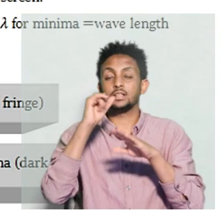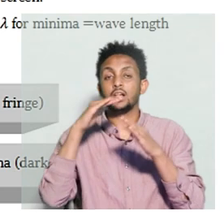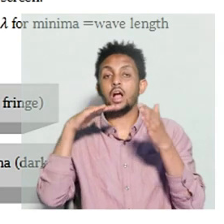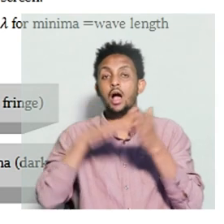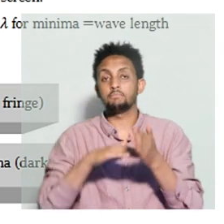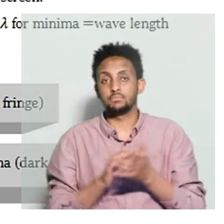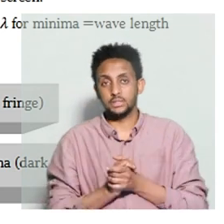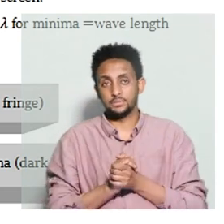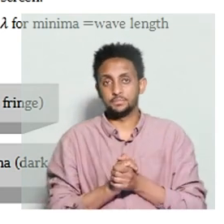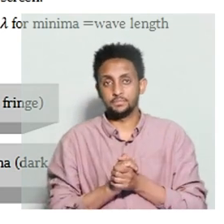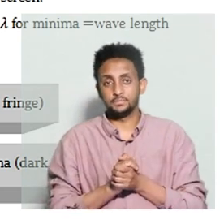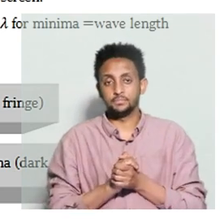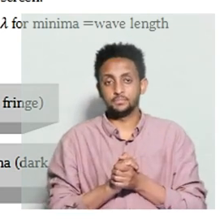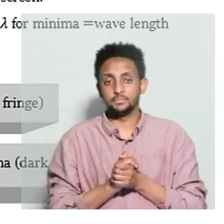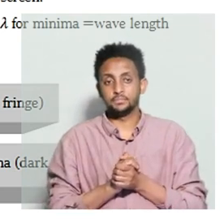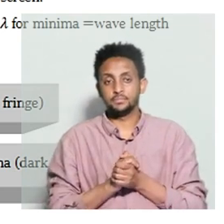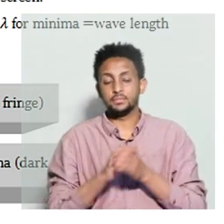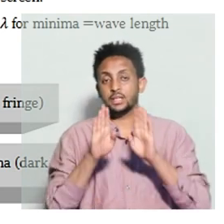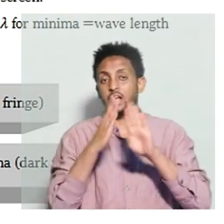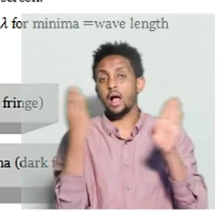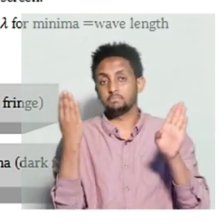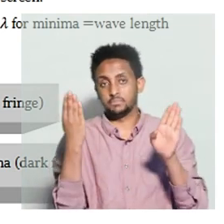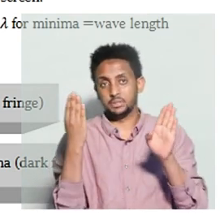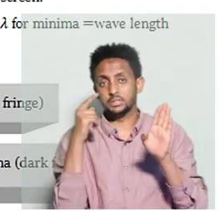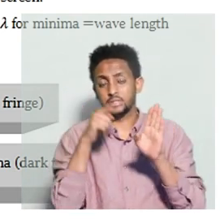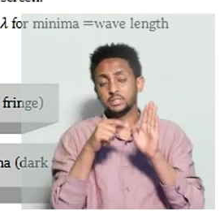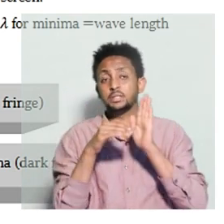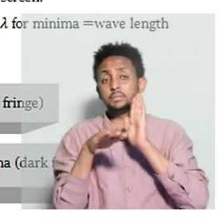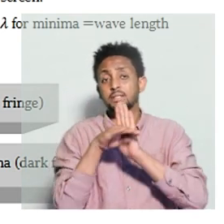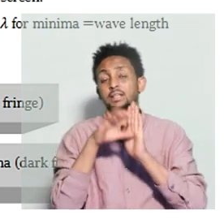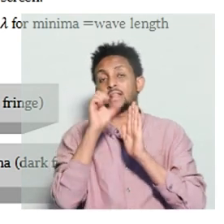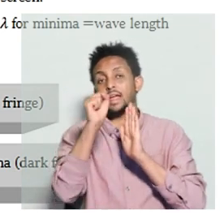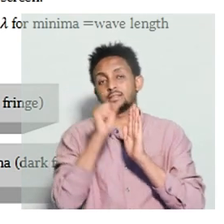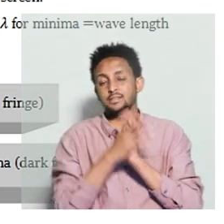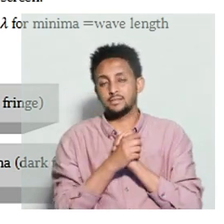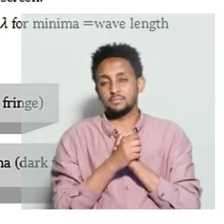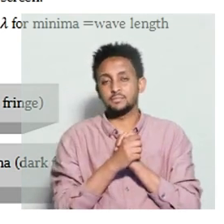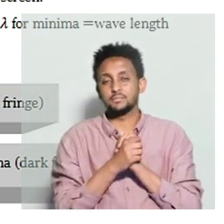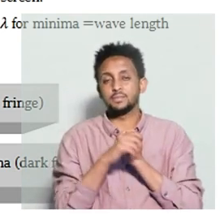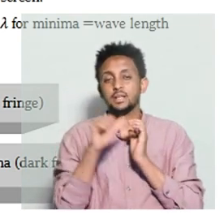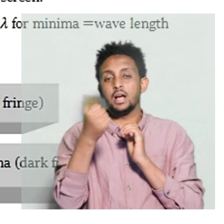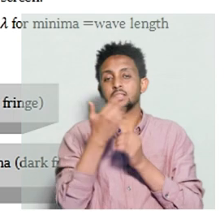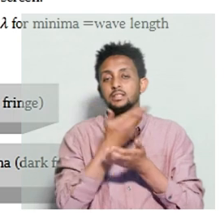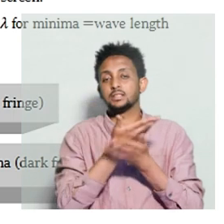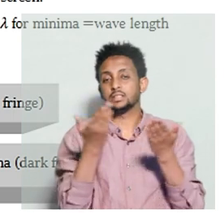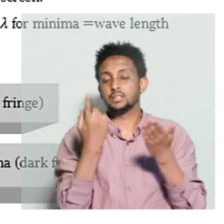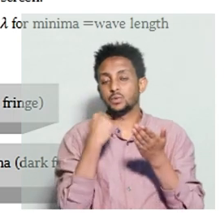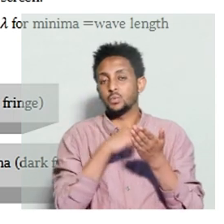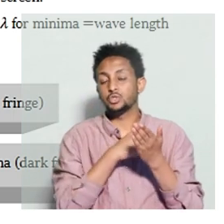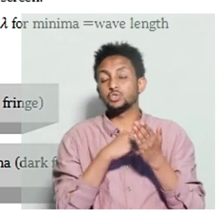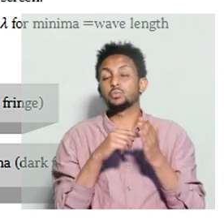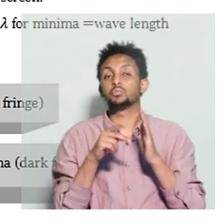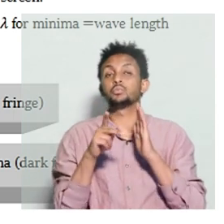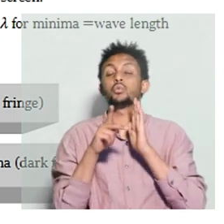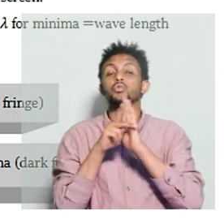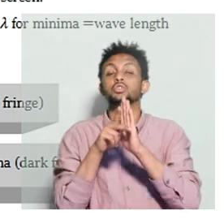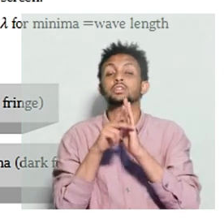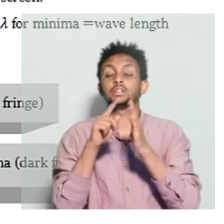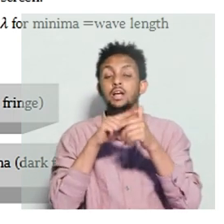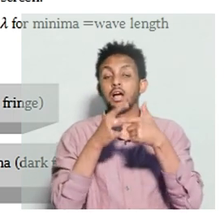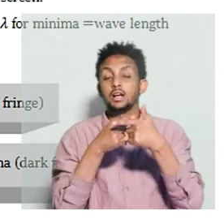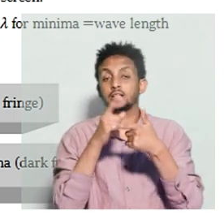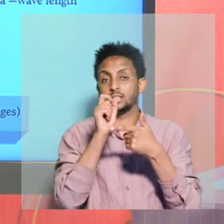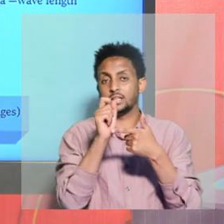call it to be slit gap, or we can represent it using s. And the other thing is it's possible to project and form an angle